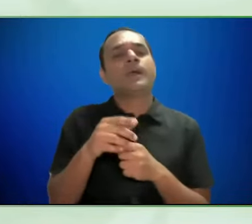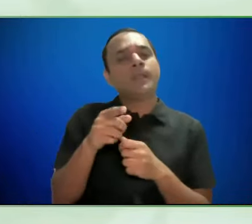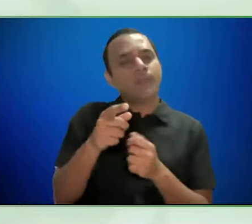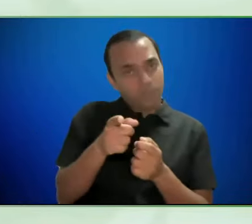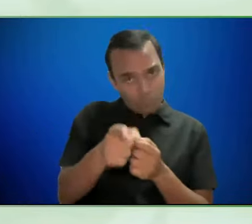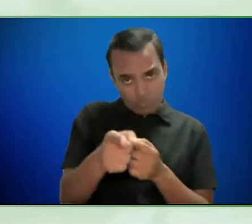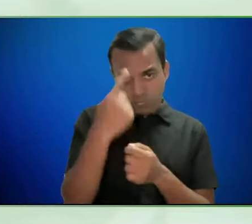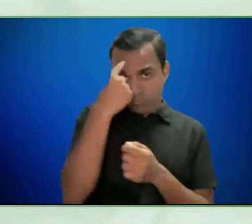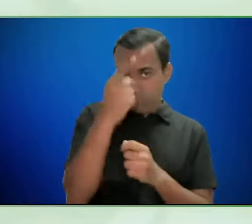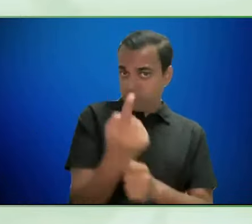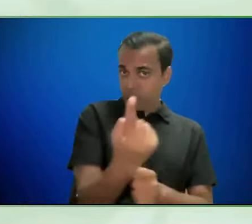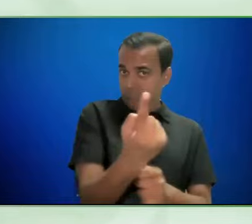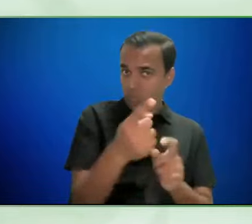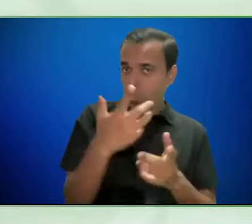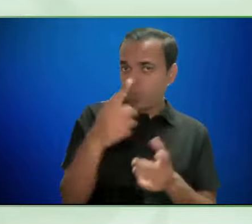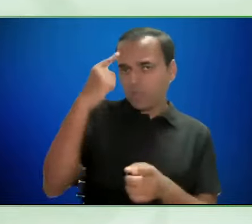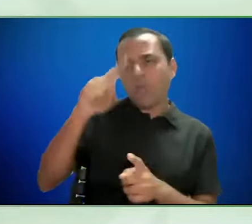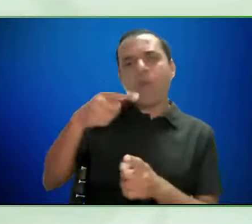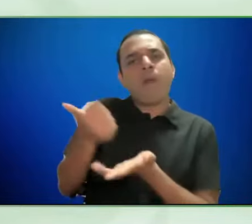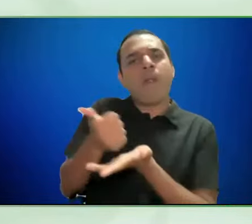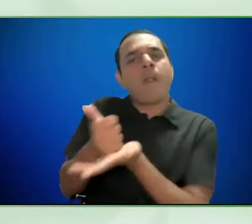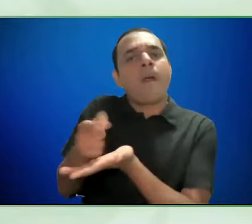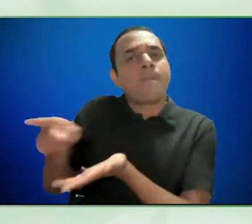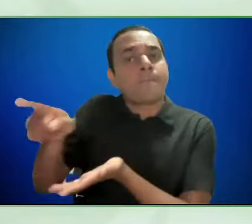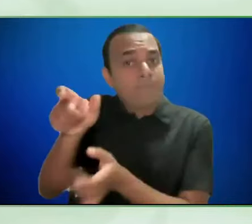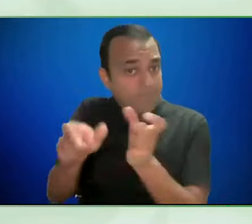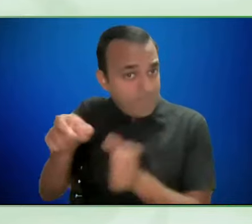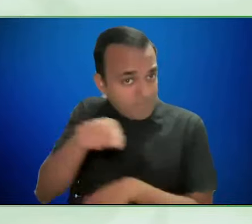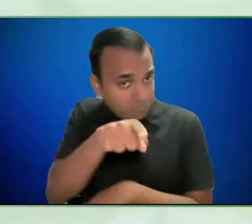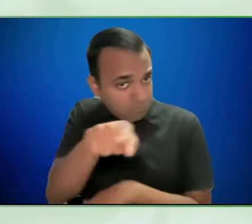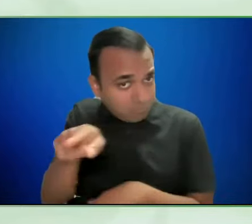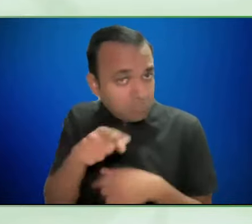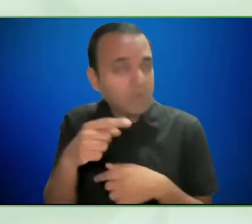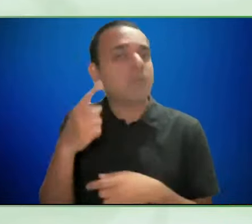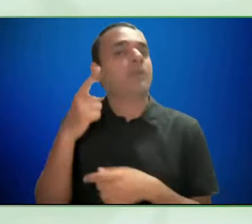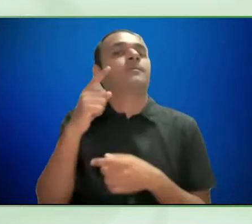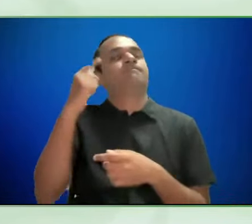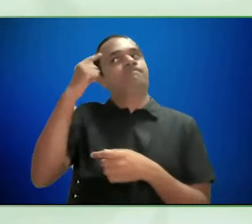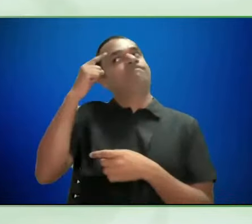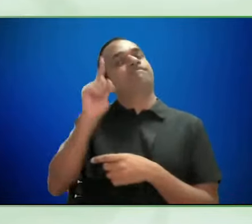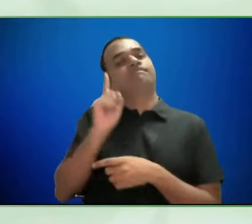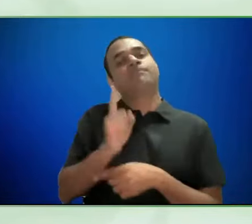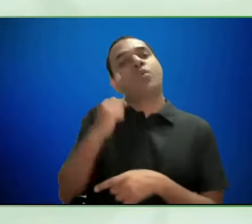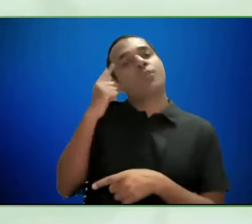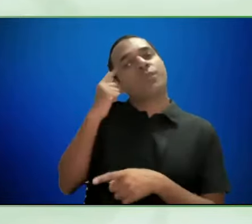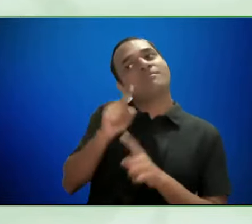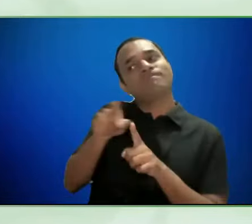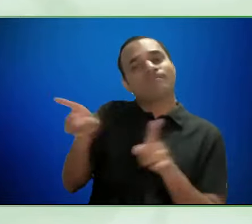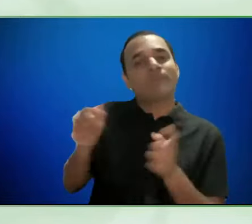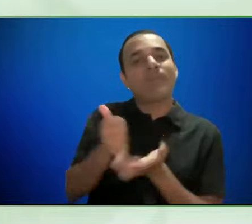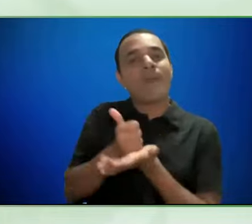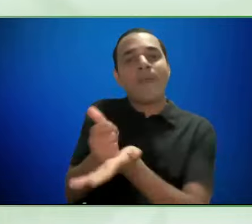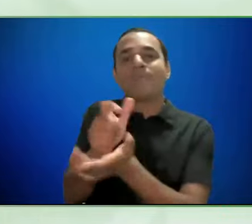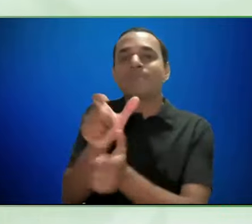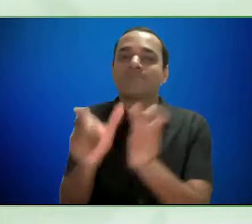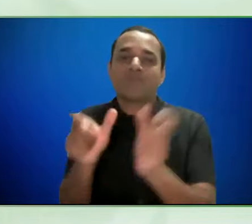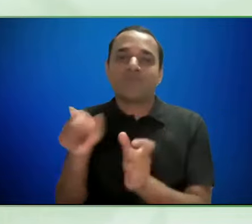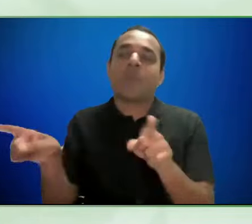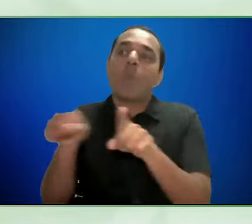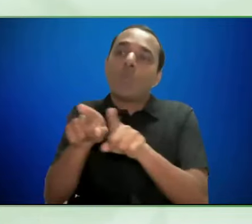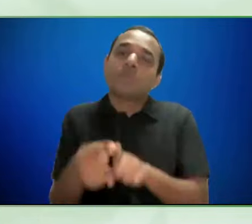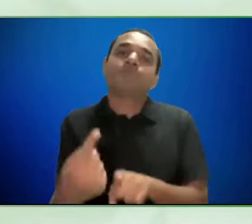one is to help me, Fionn Crombie Angus, to have a great life. The second